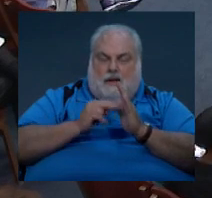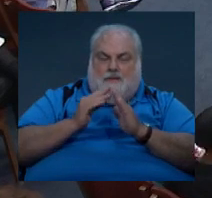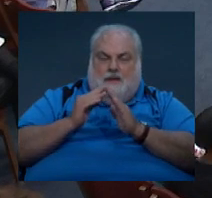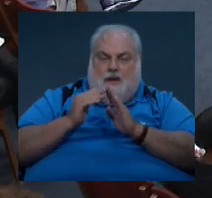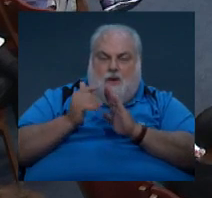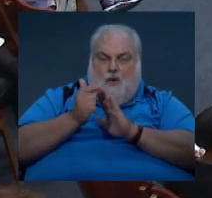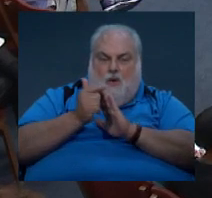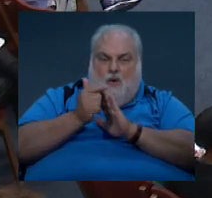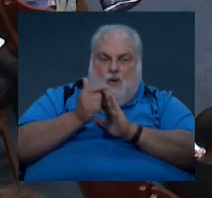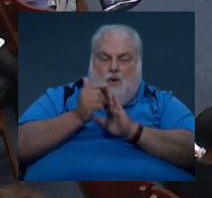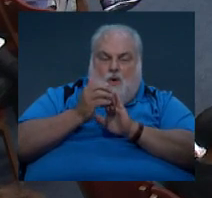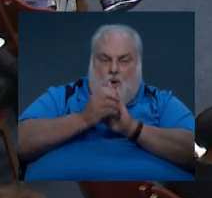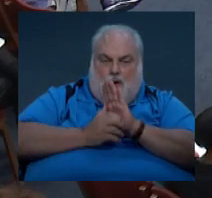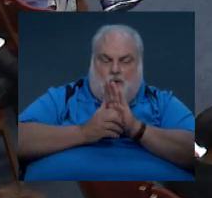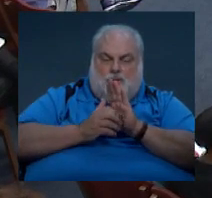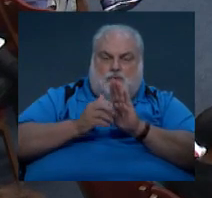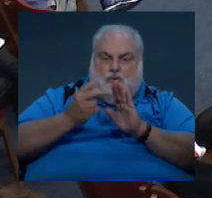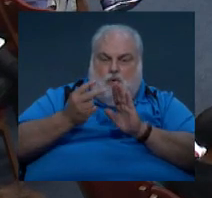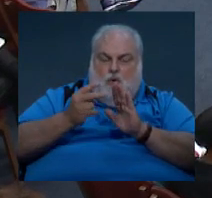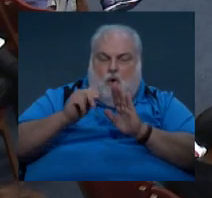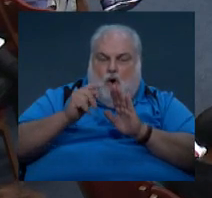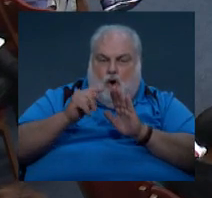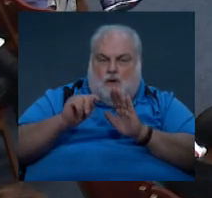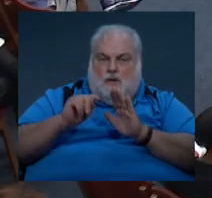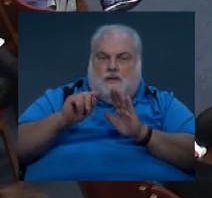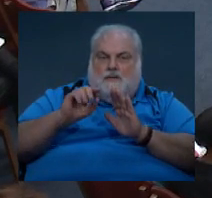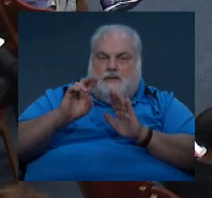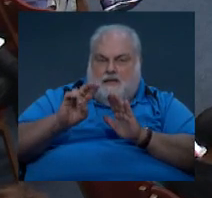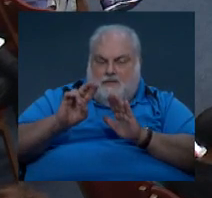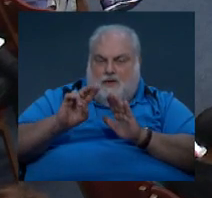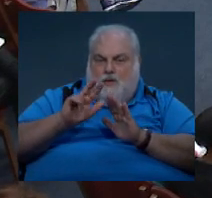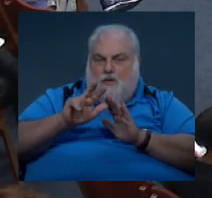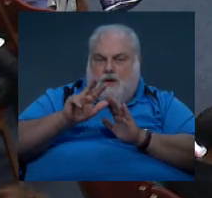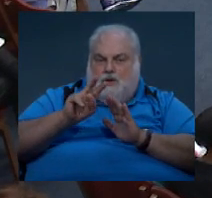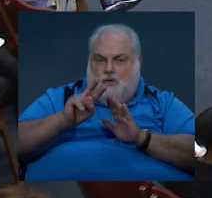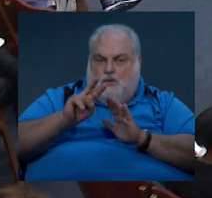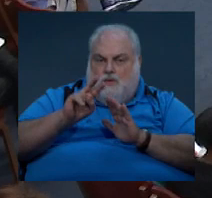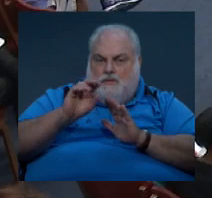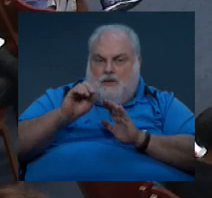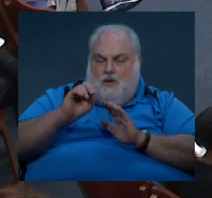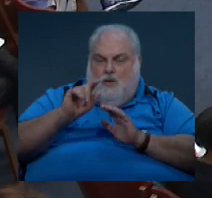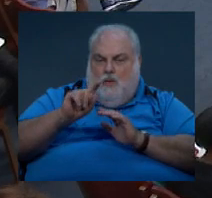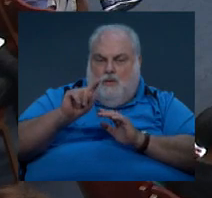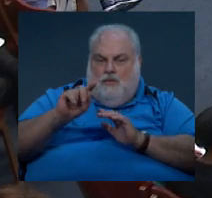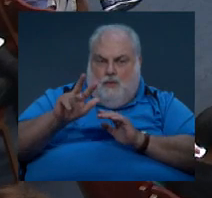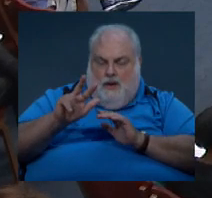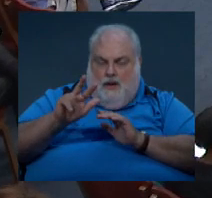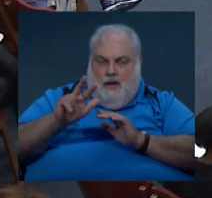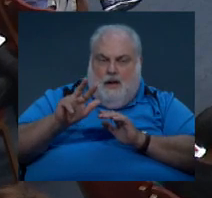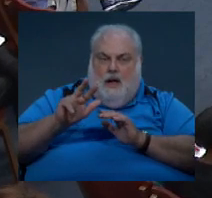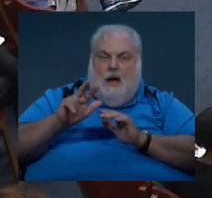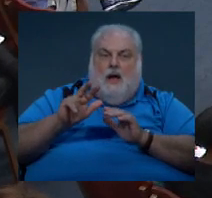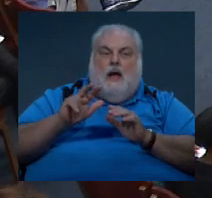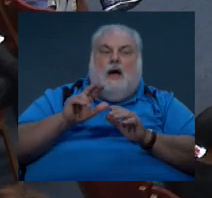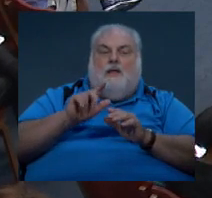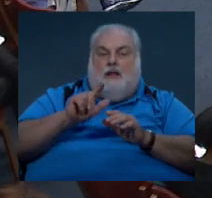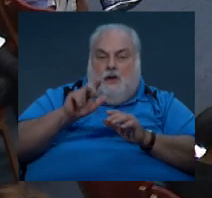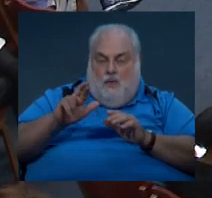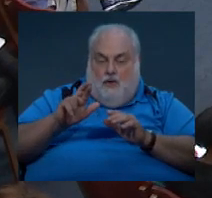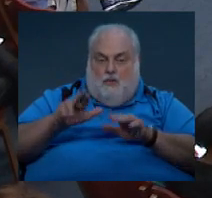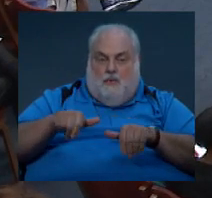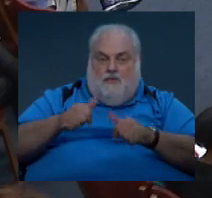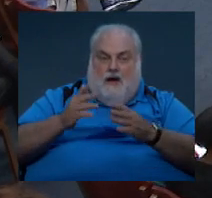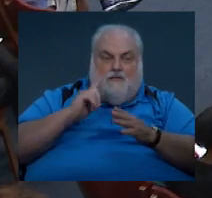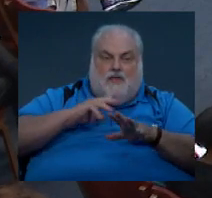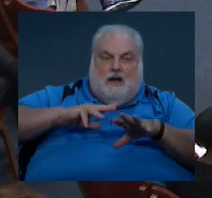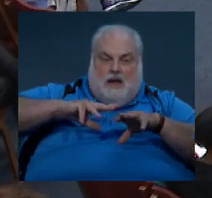ordinance to amend Chapter 2, Article 7, Section 2-330-13 of the Revised Code of Ordinances of the City of Little Rock, Arkansas, to